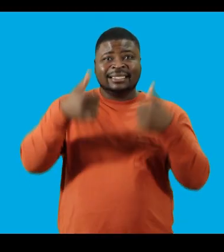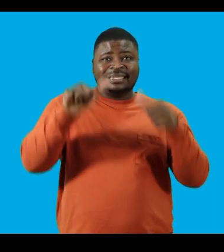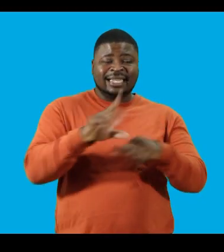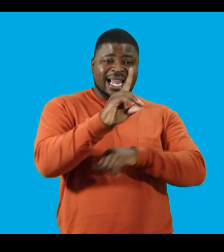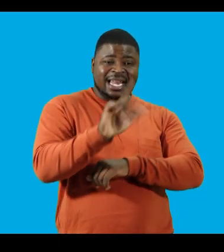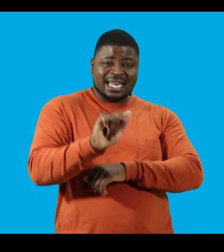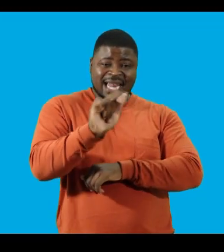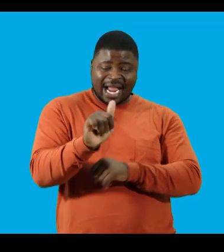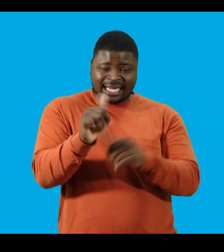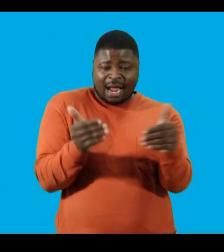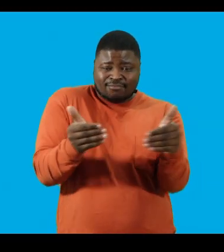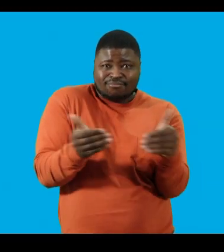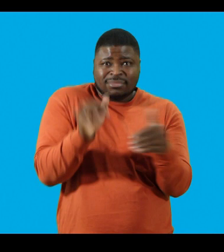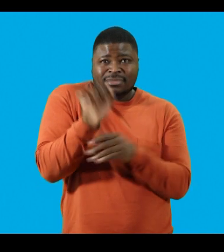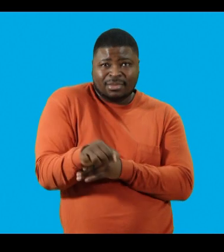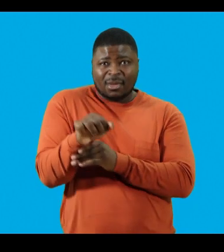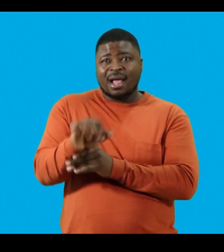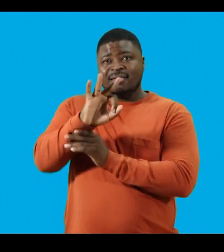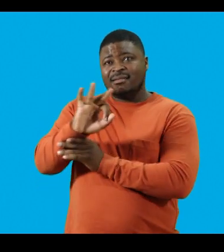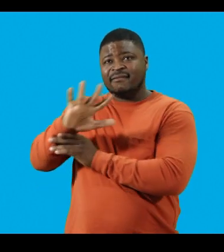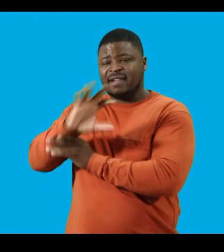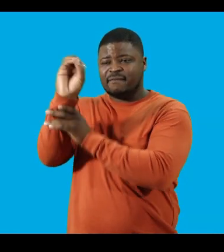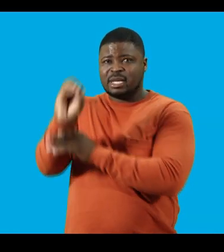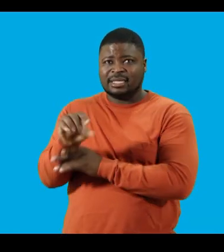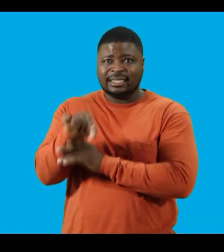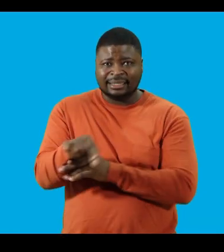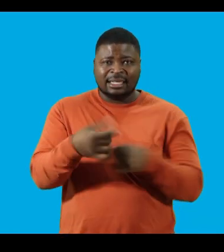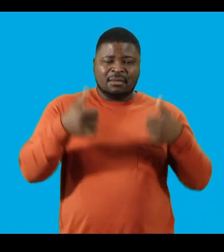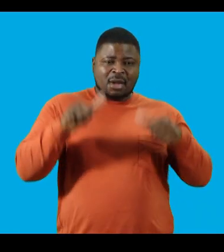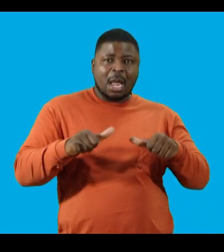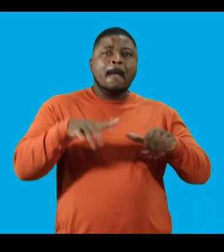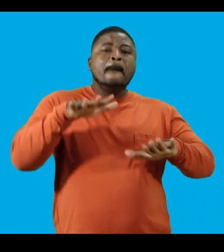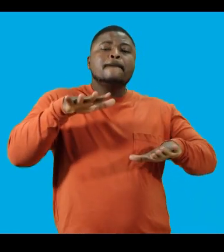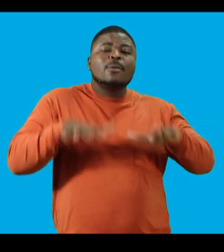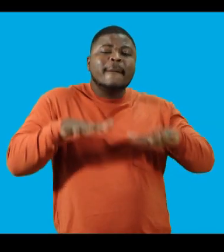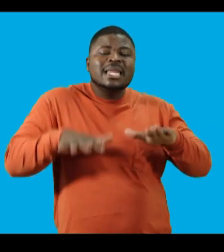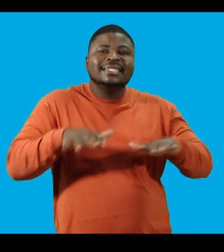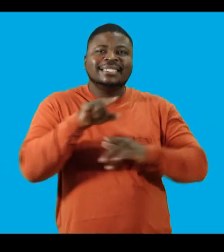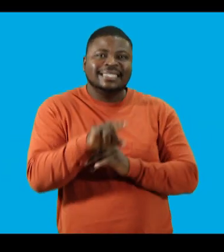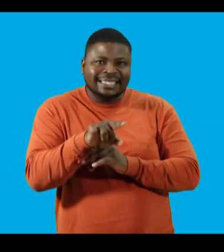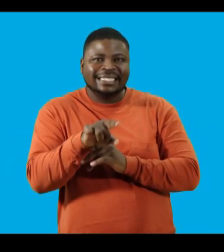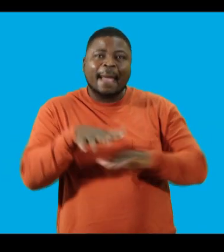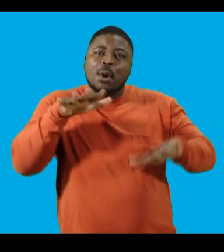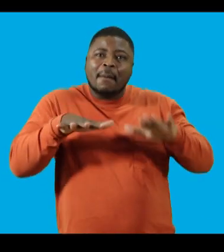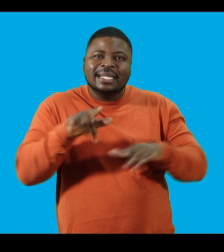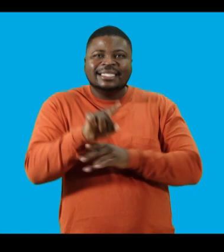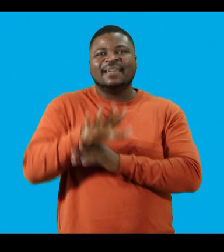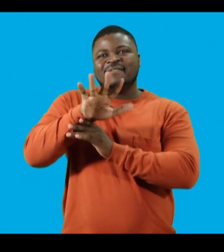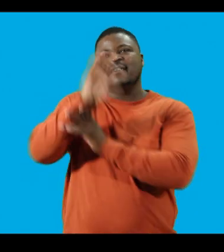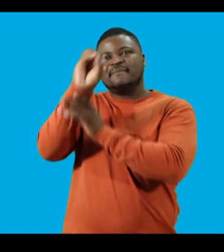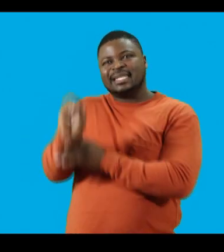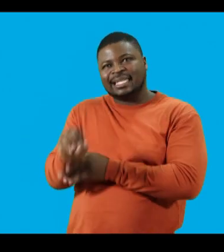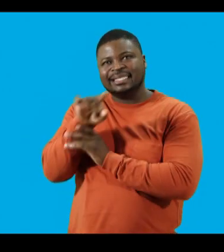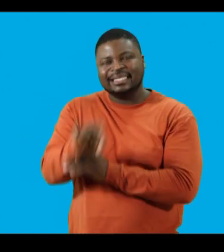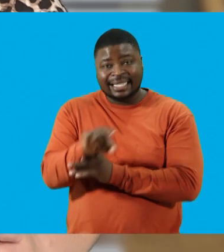handling 35%, and then probability 5%. Remember, this is not set in